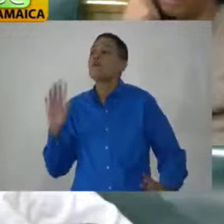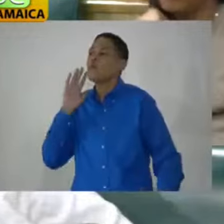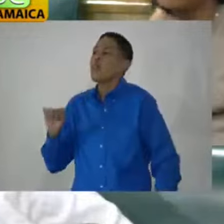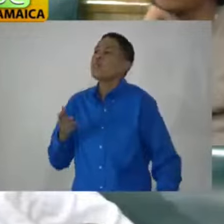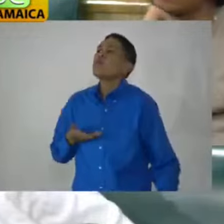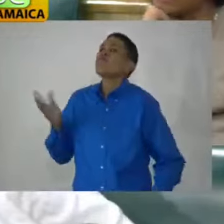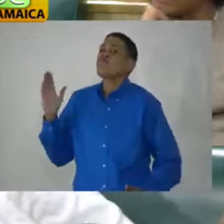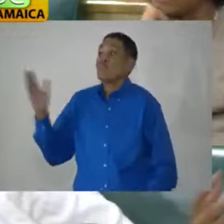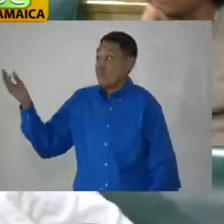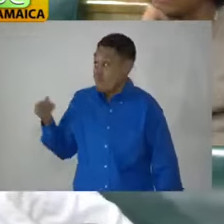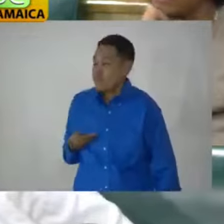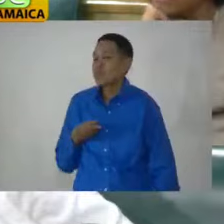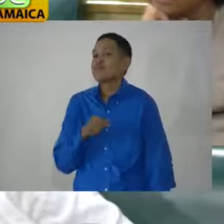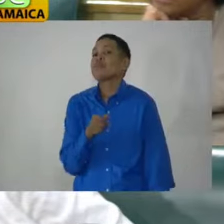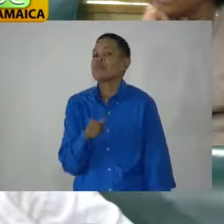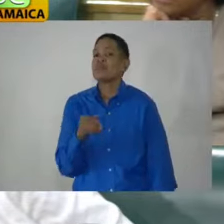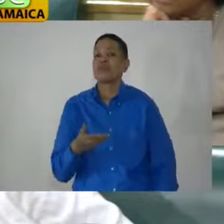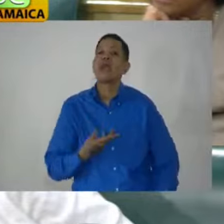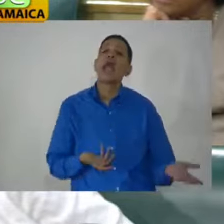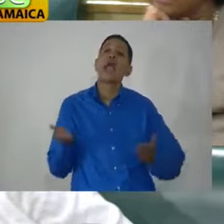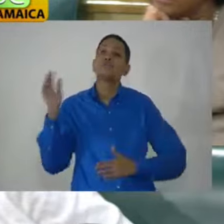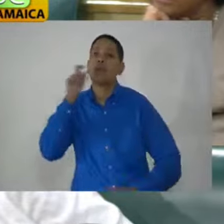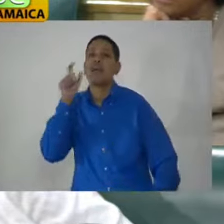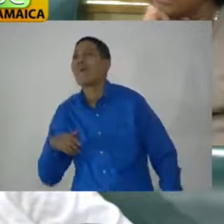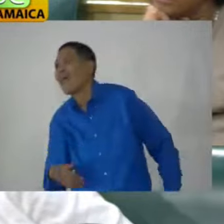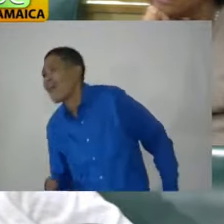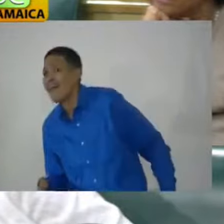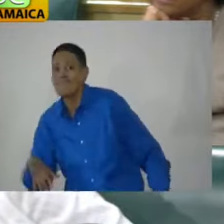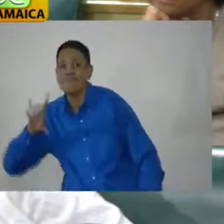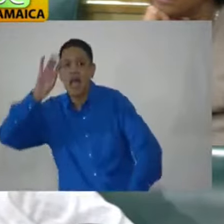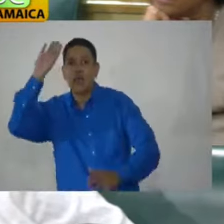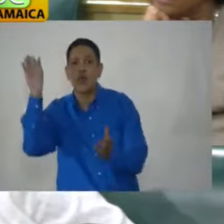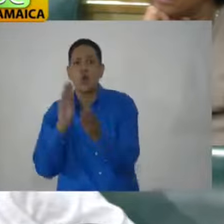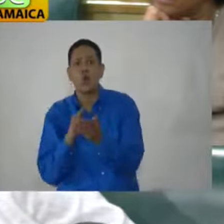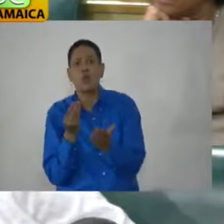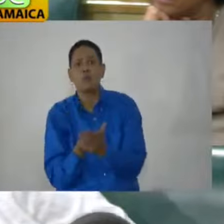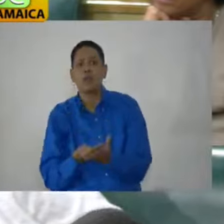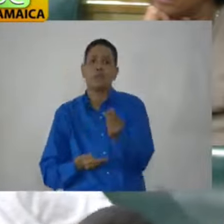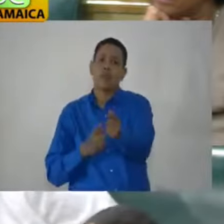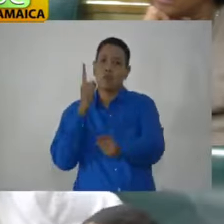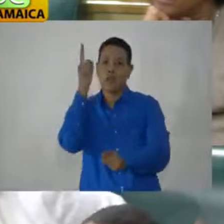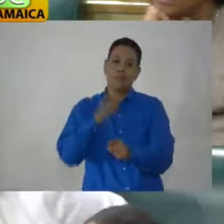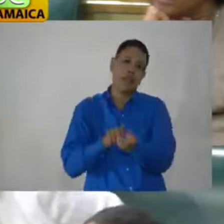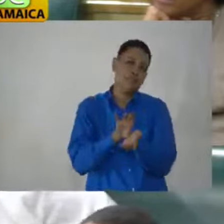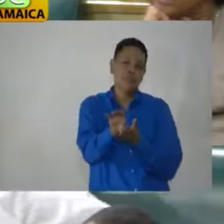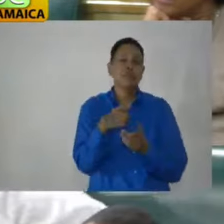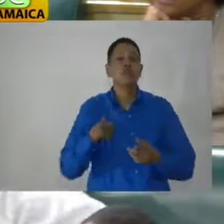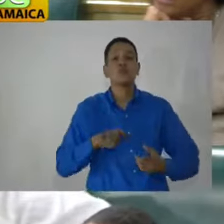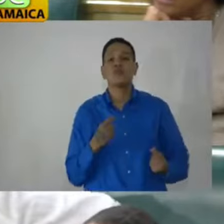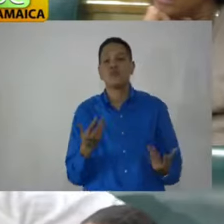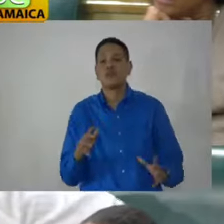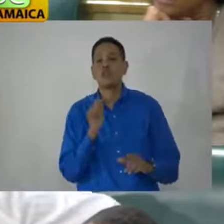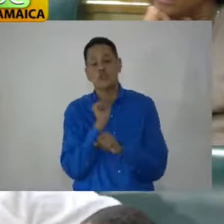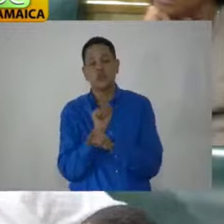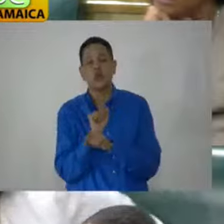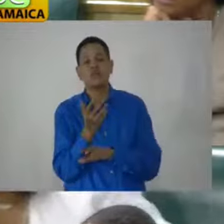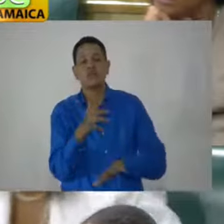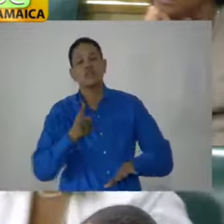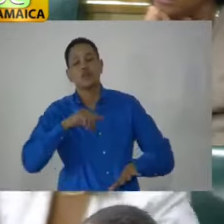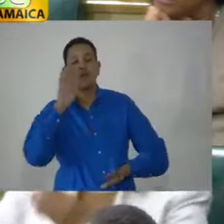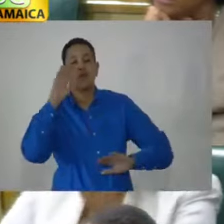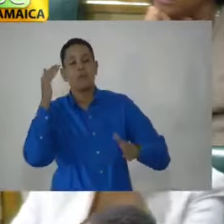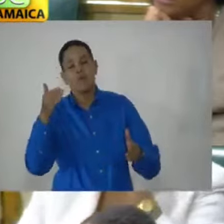able to export and not have to pay all of this. So we've already done that work. In fact, we